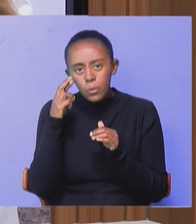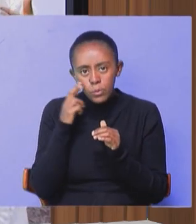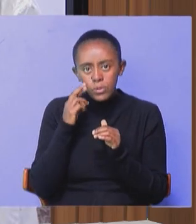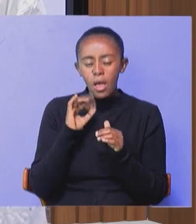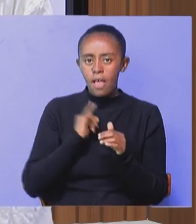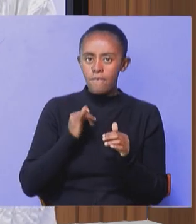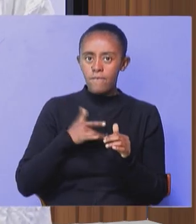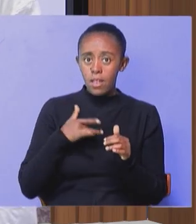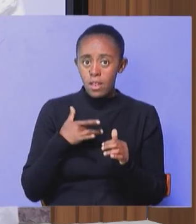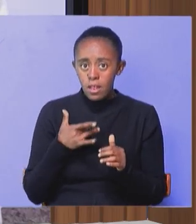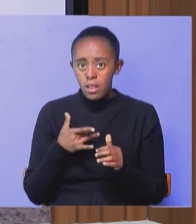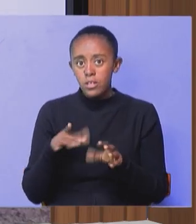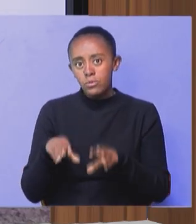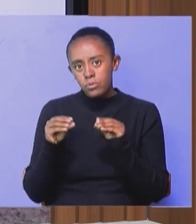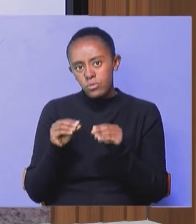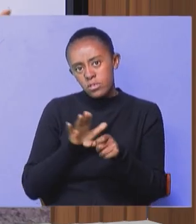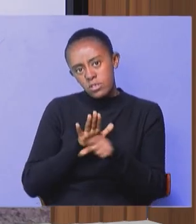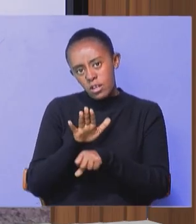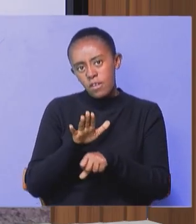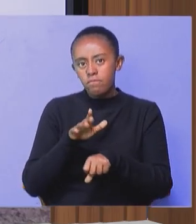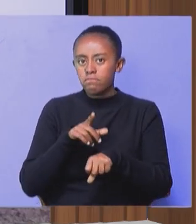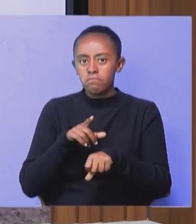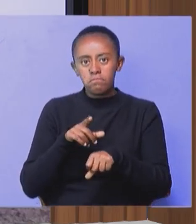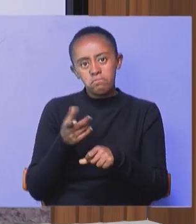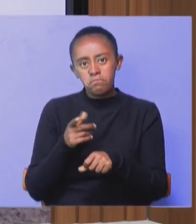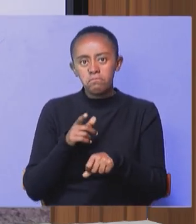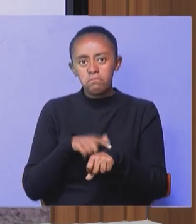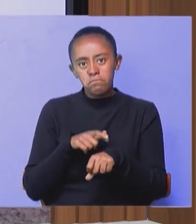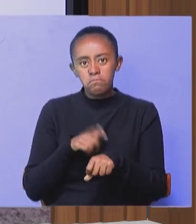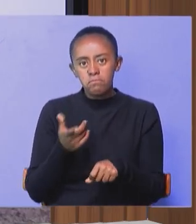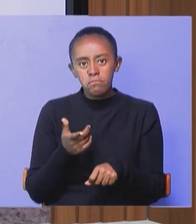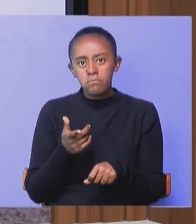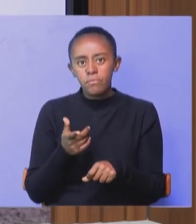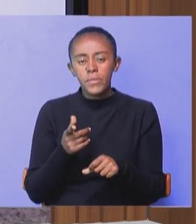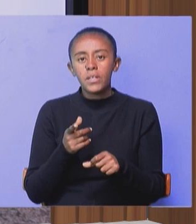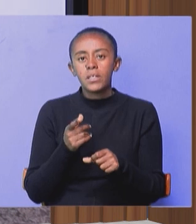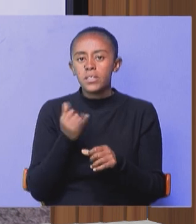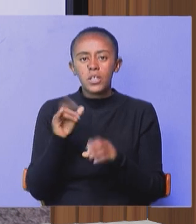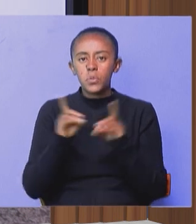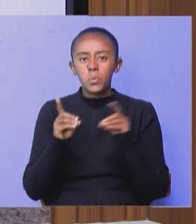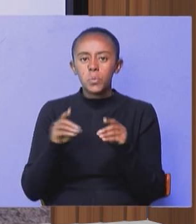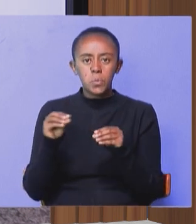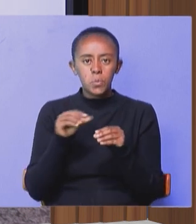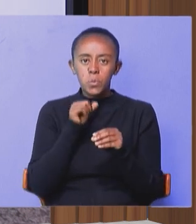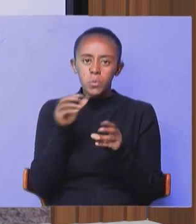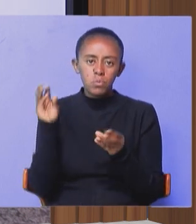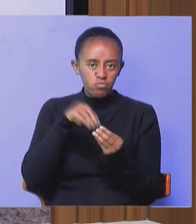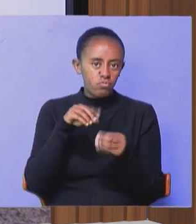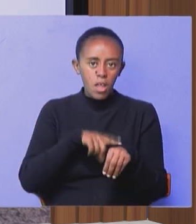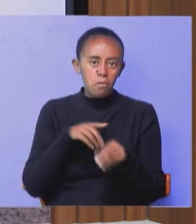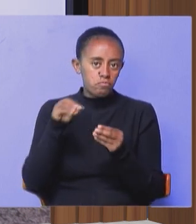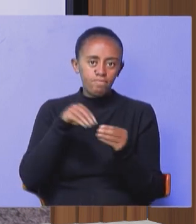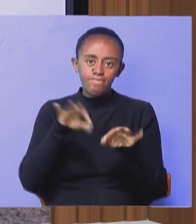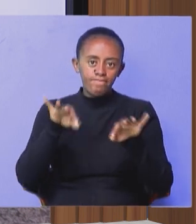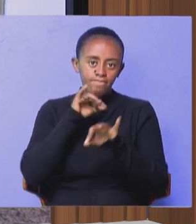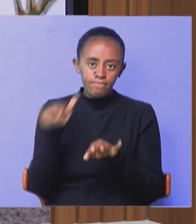feel students have enough on their plates at the moment, so they don't need to add more hours.